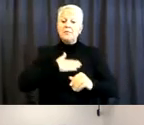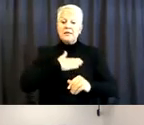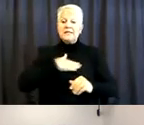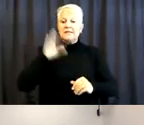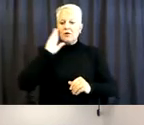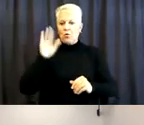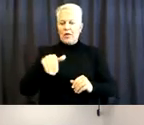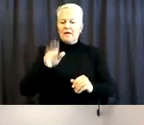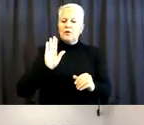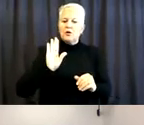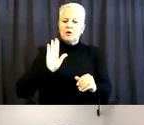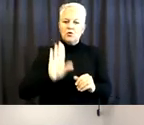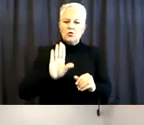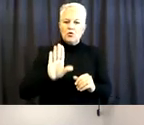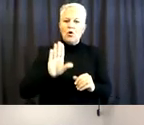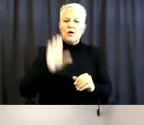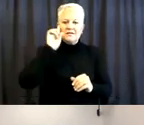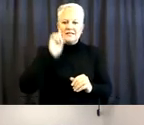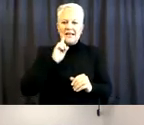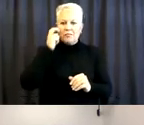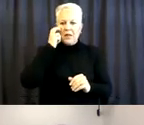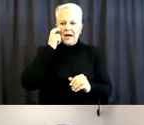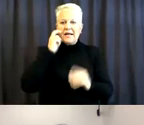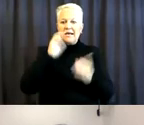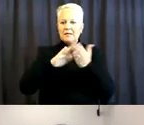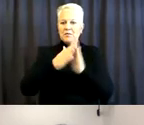that your deafblind community network